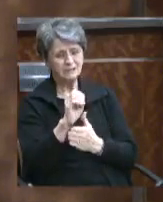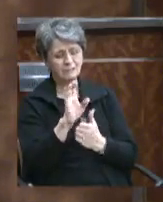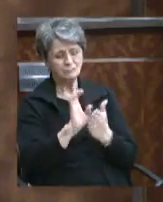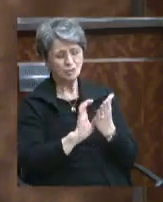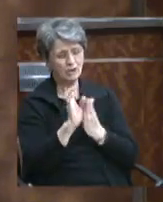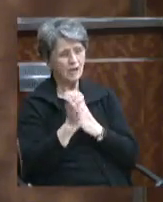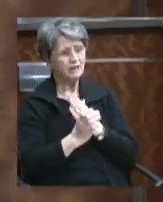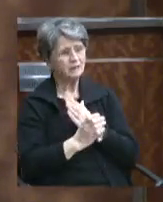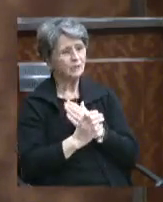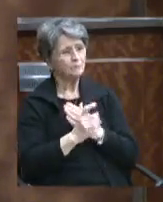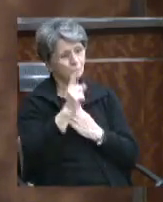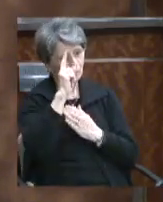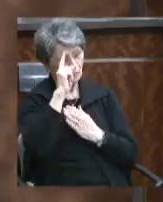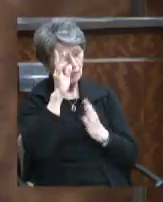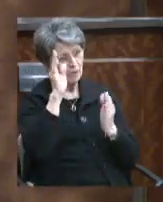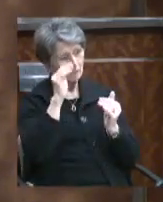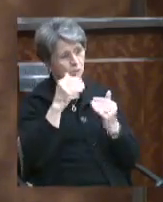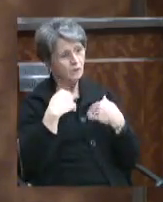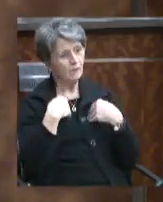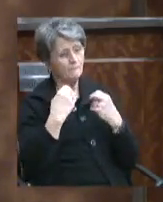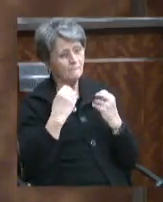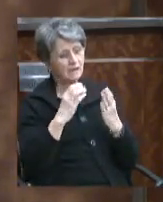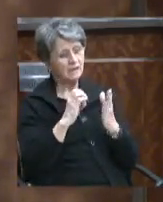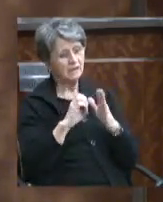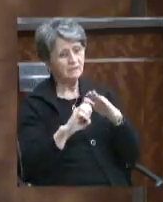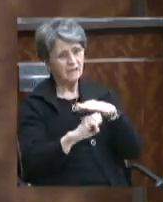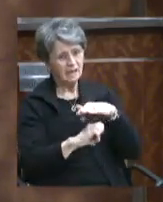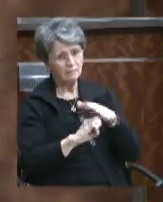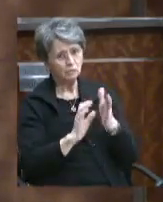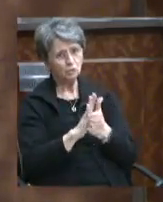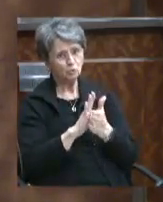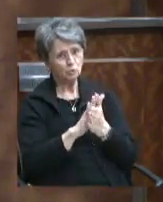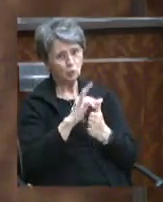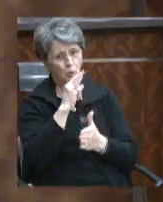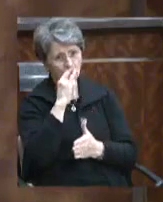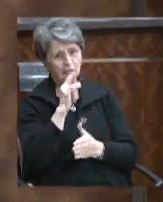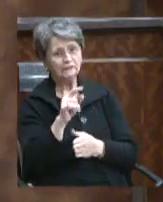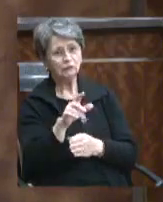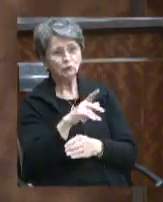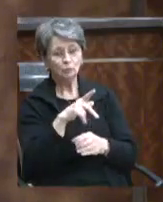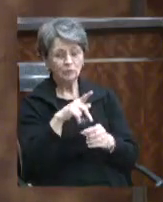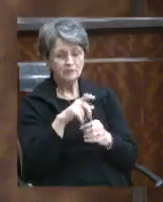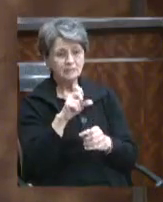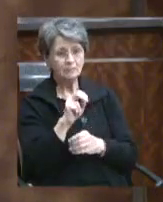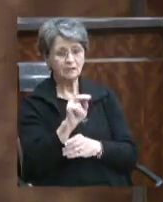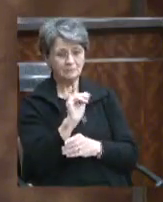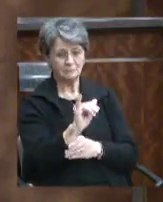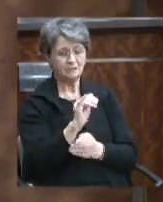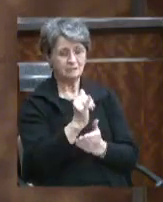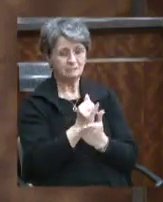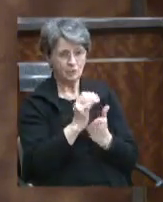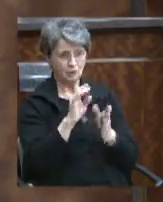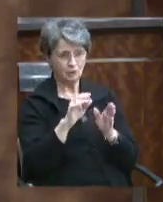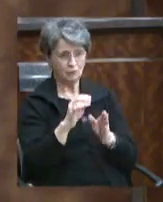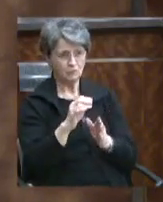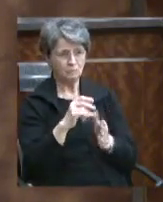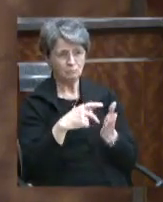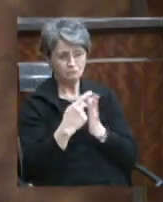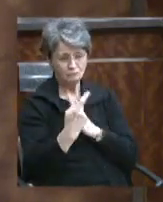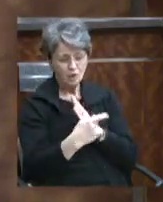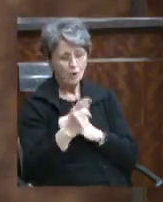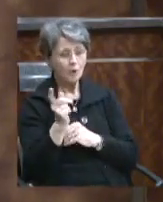hopefully get many of our elementary school kids to participate in this art show, where they'll